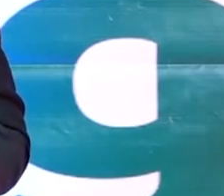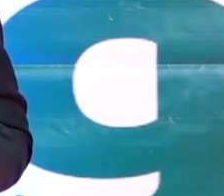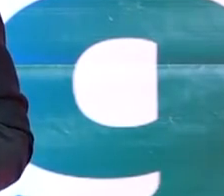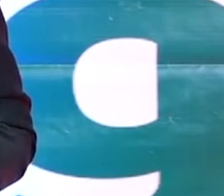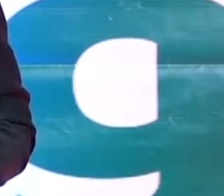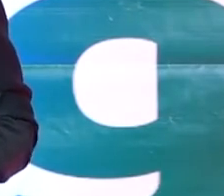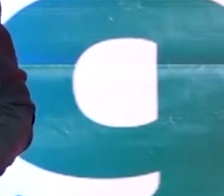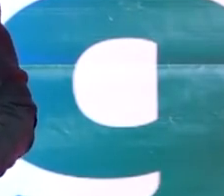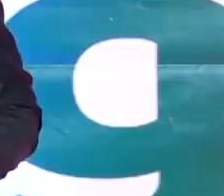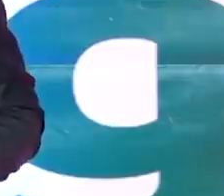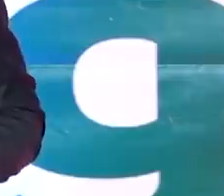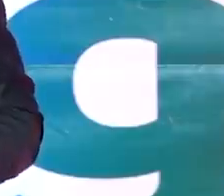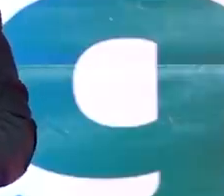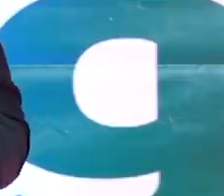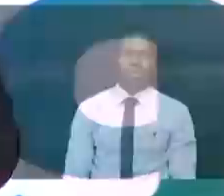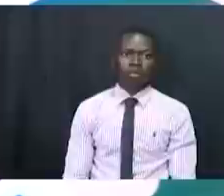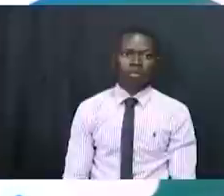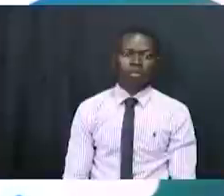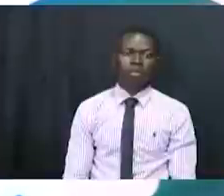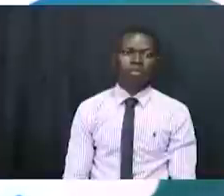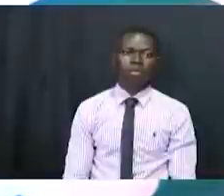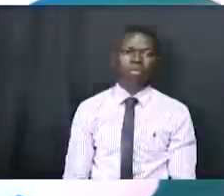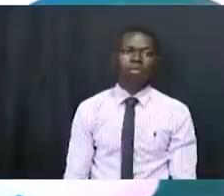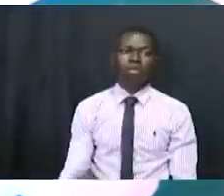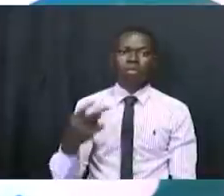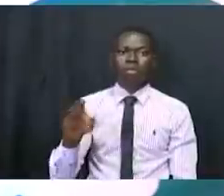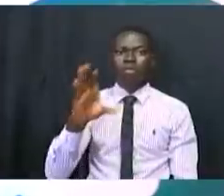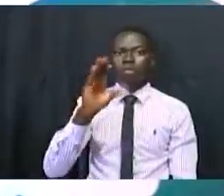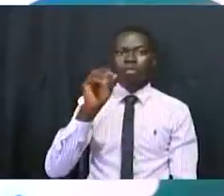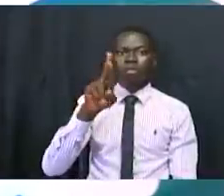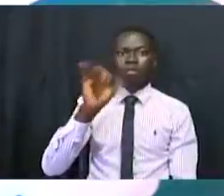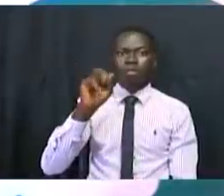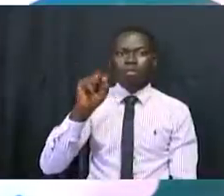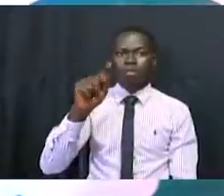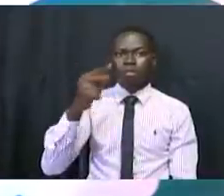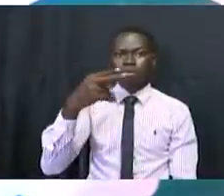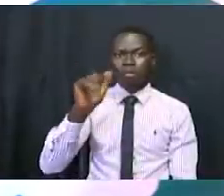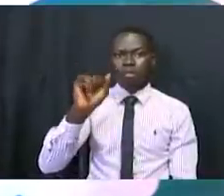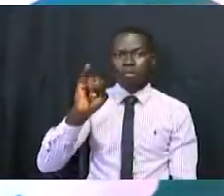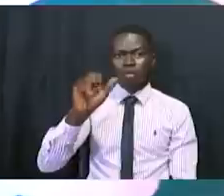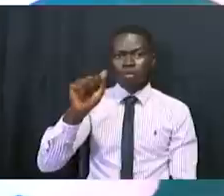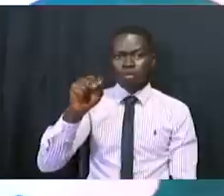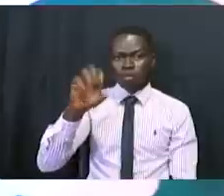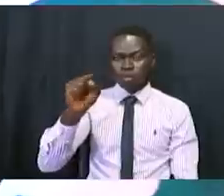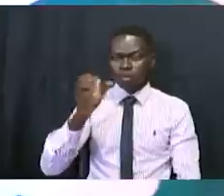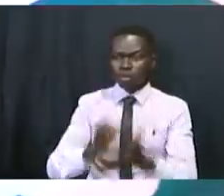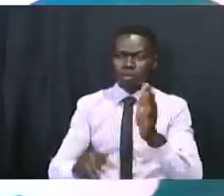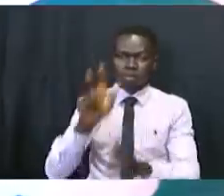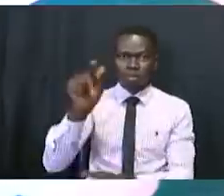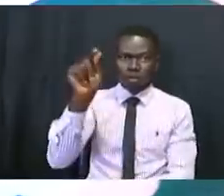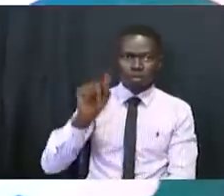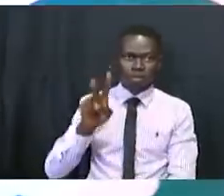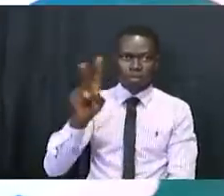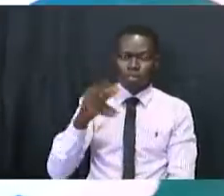God who is in heaven. 2 Corinthians 3, verse 2. Paul says that you yourself